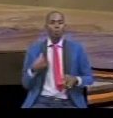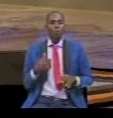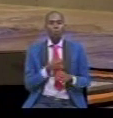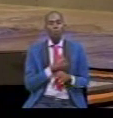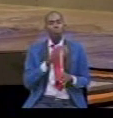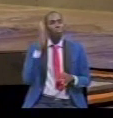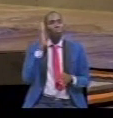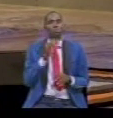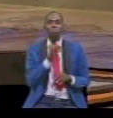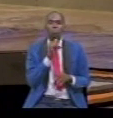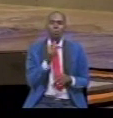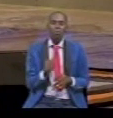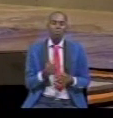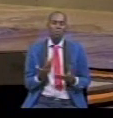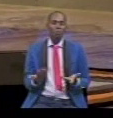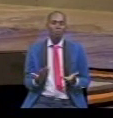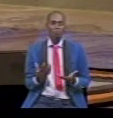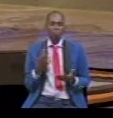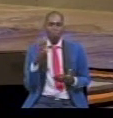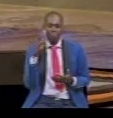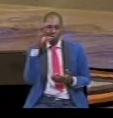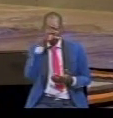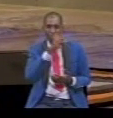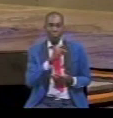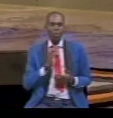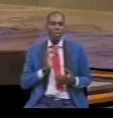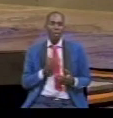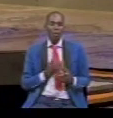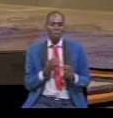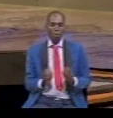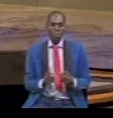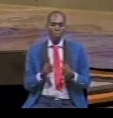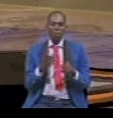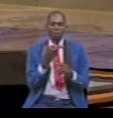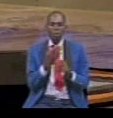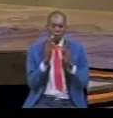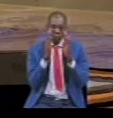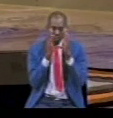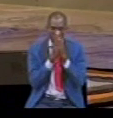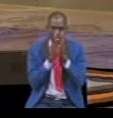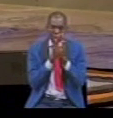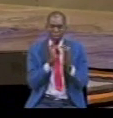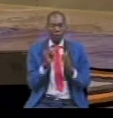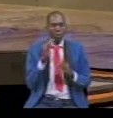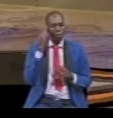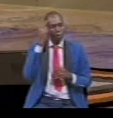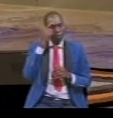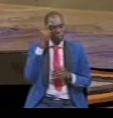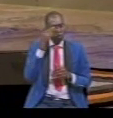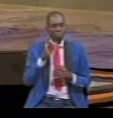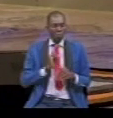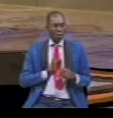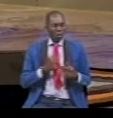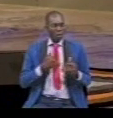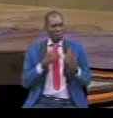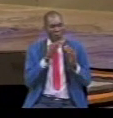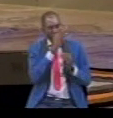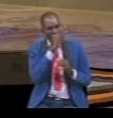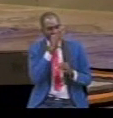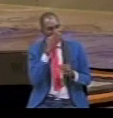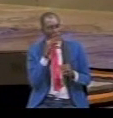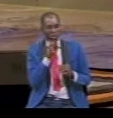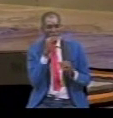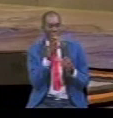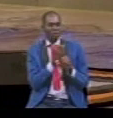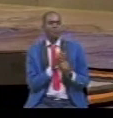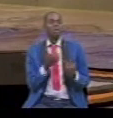shouldn't miss our privilege of praying, thinking, I've asked, I've not received, ask